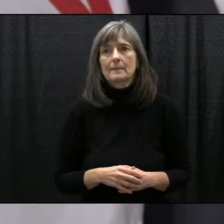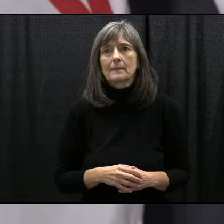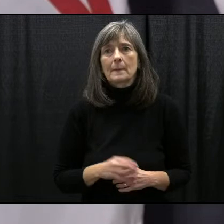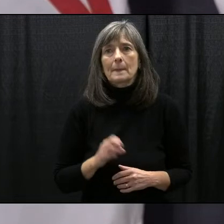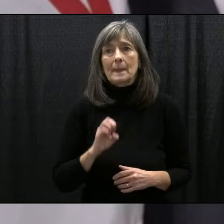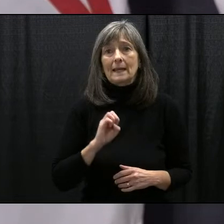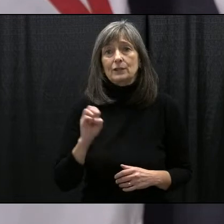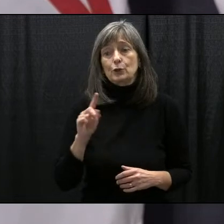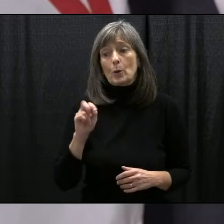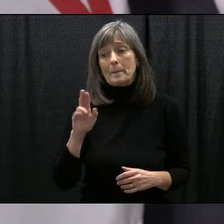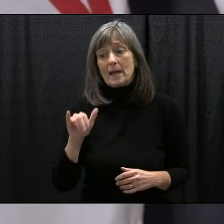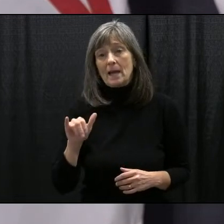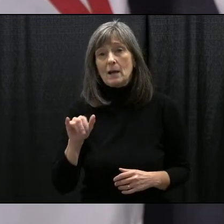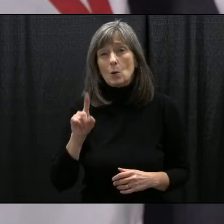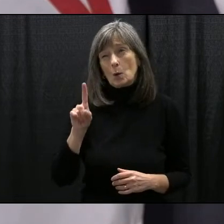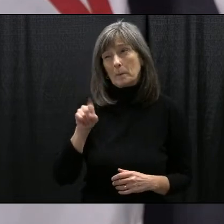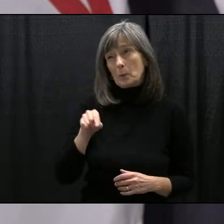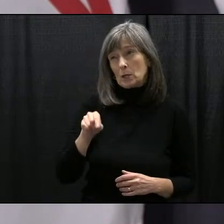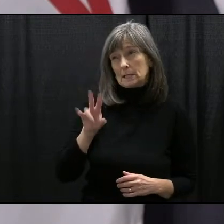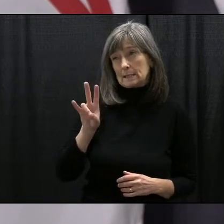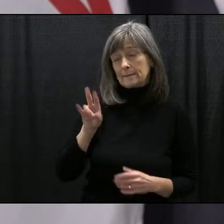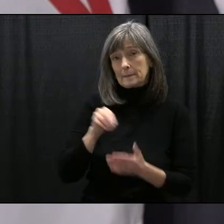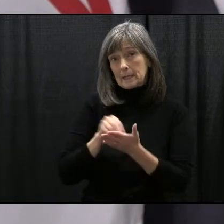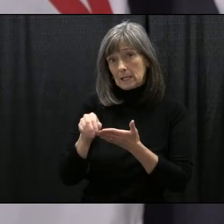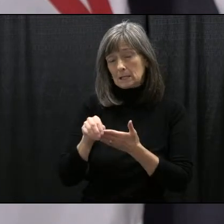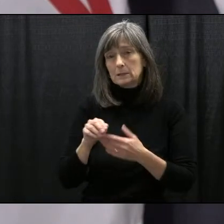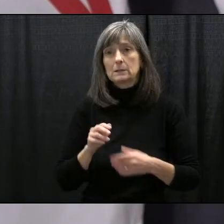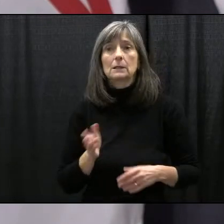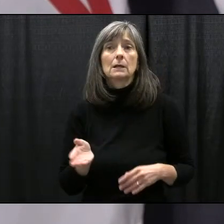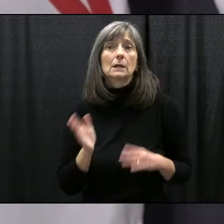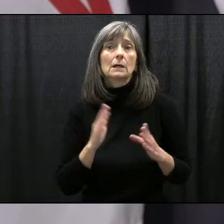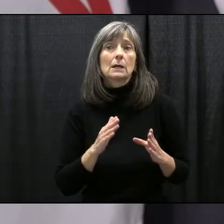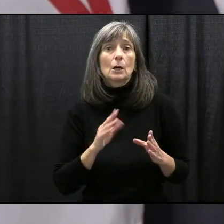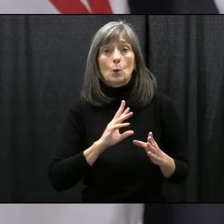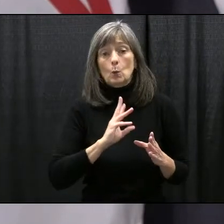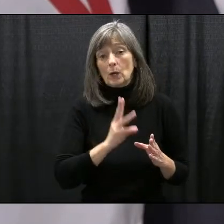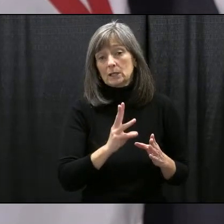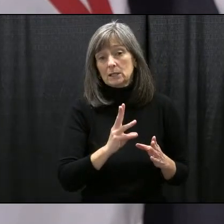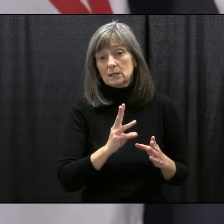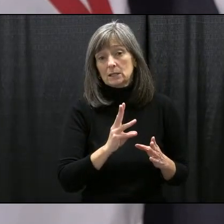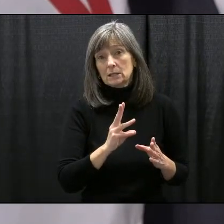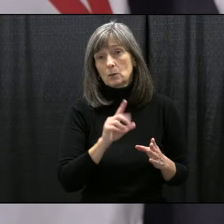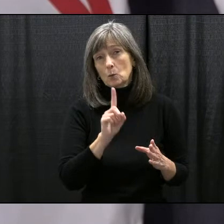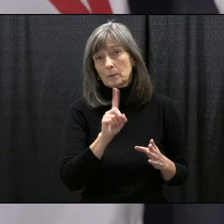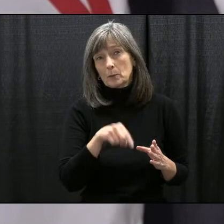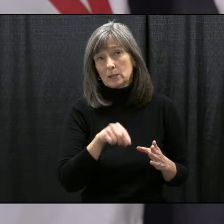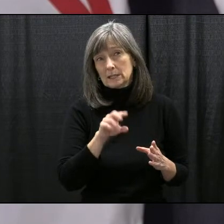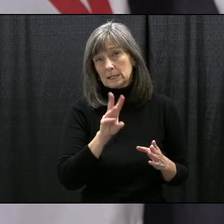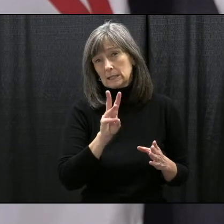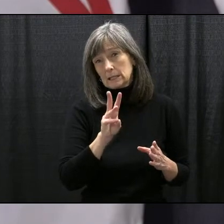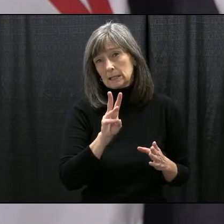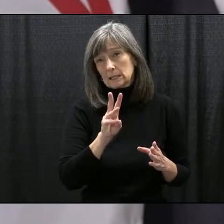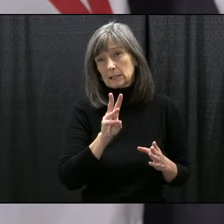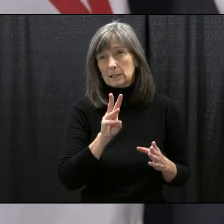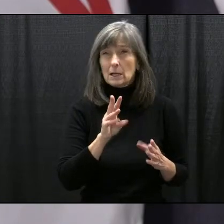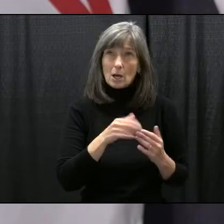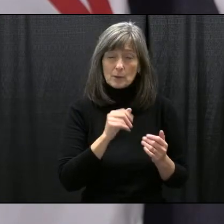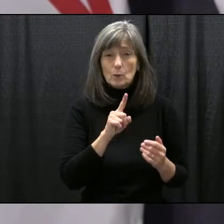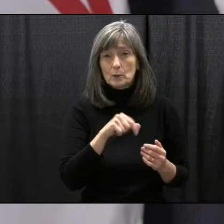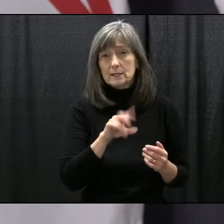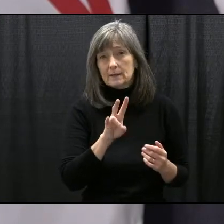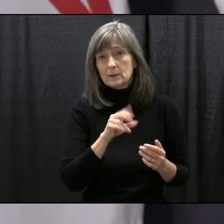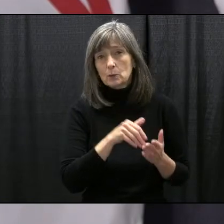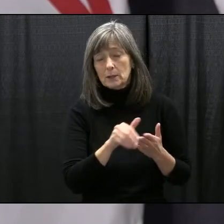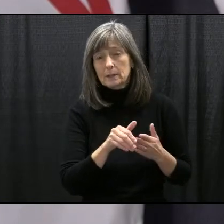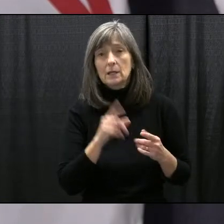East End Torbay, probably 1.7 million. West End, 1.6, nearly 1.7. And